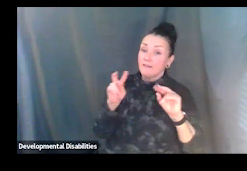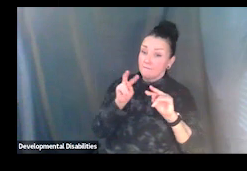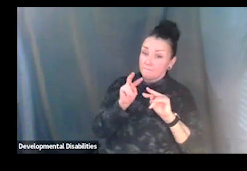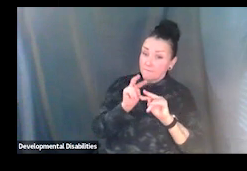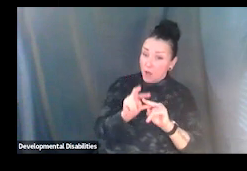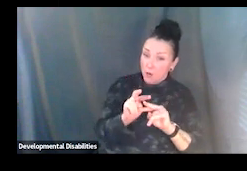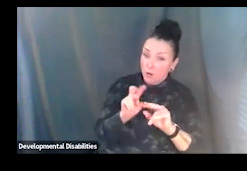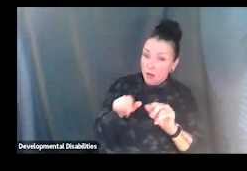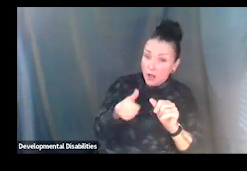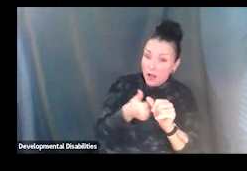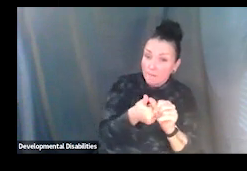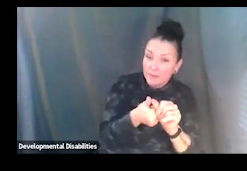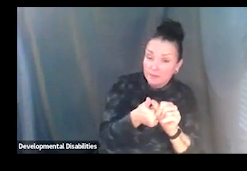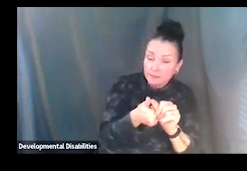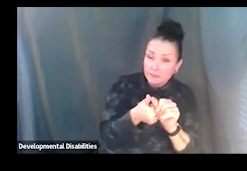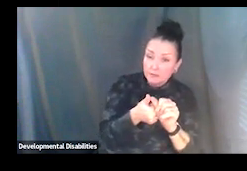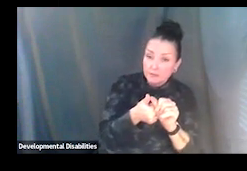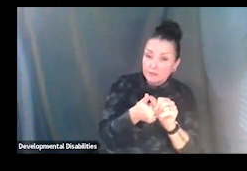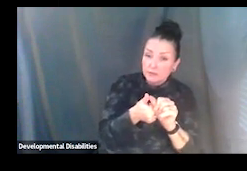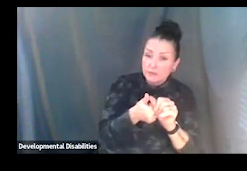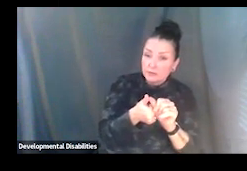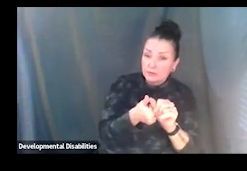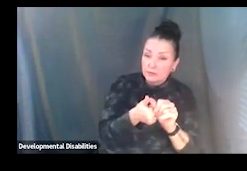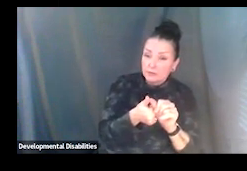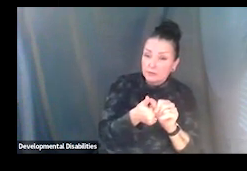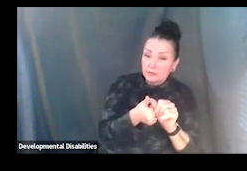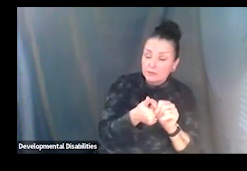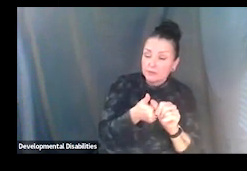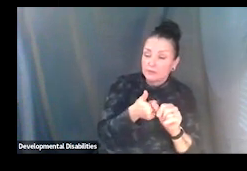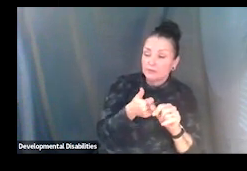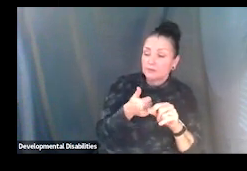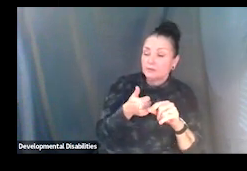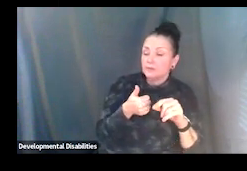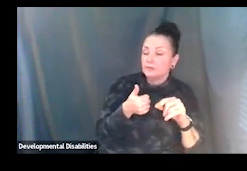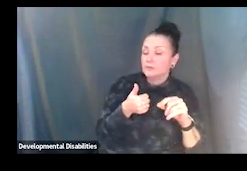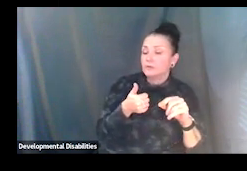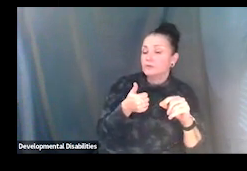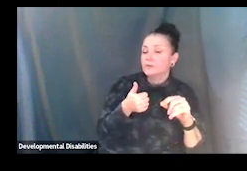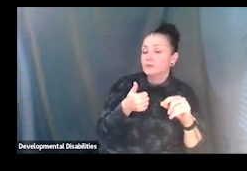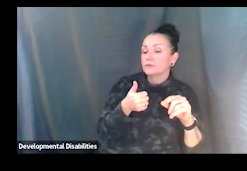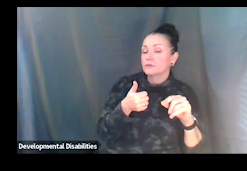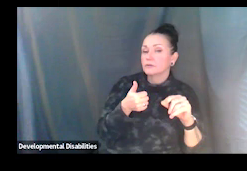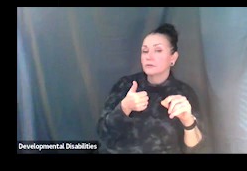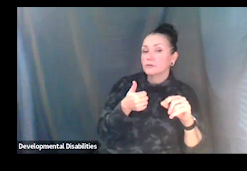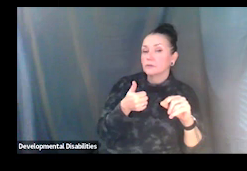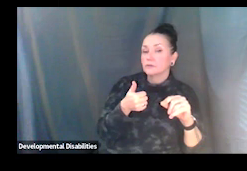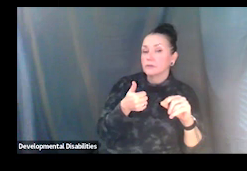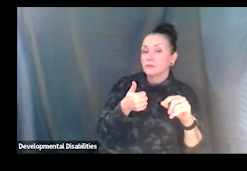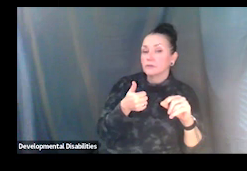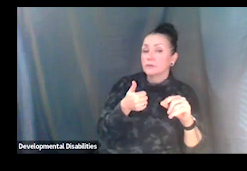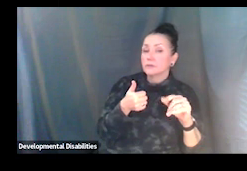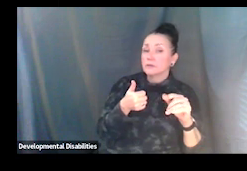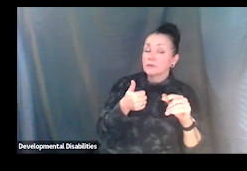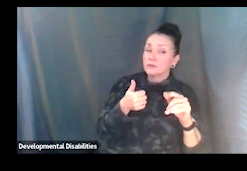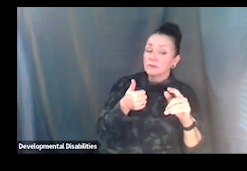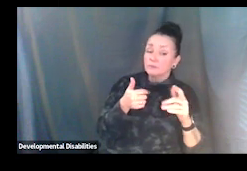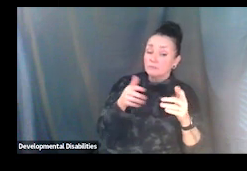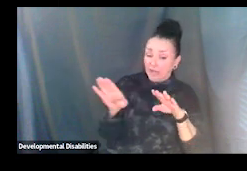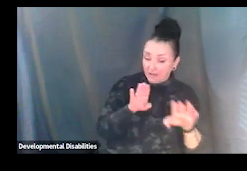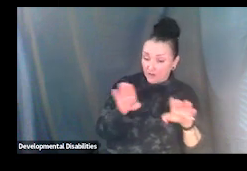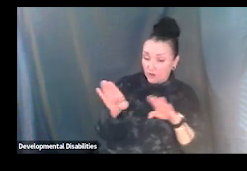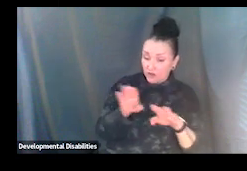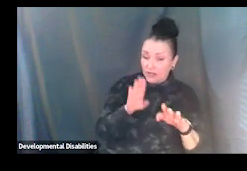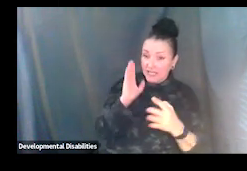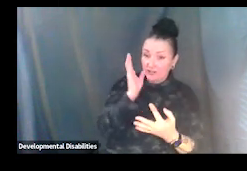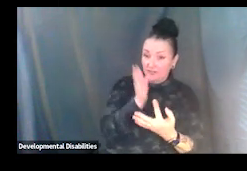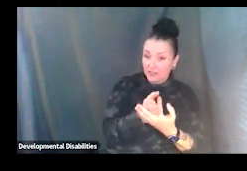were, even adding behavioral interventions to stimulants didn't make a huge amount of difference. But over the long term, the behavioral interventions made a huge difference.